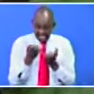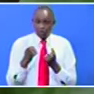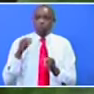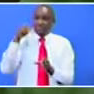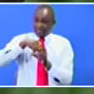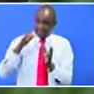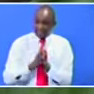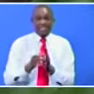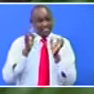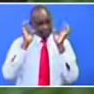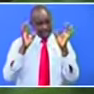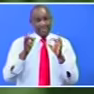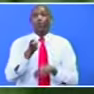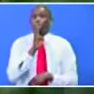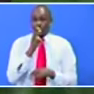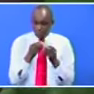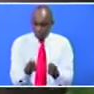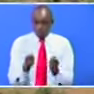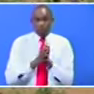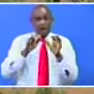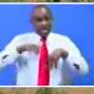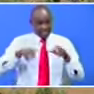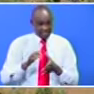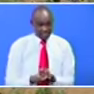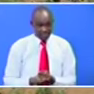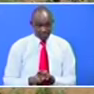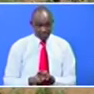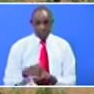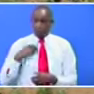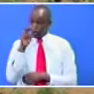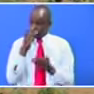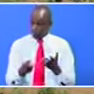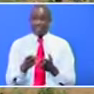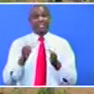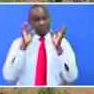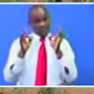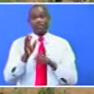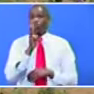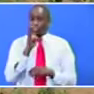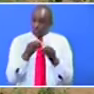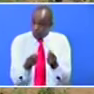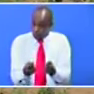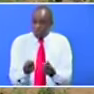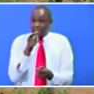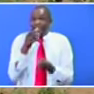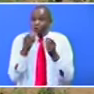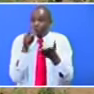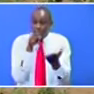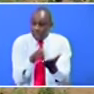in smart water solutions for agriculture. We are looking at smart water solutions, or solutions that